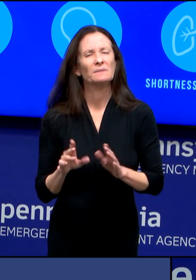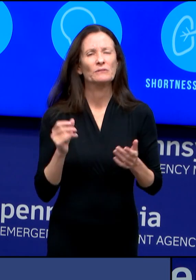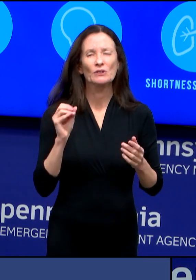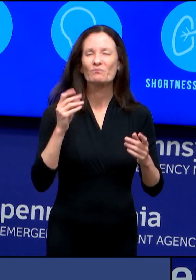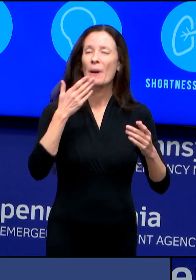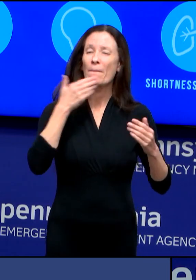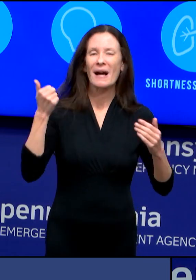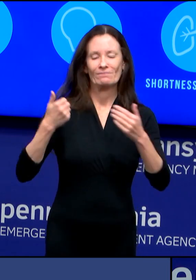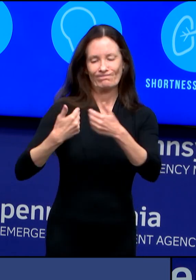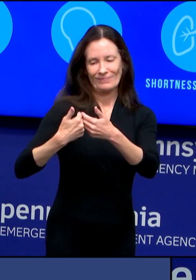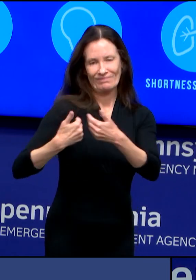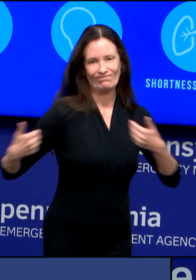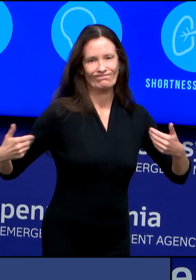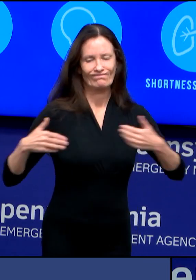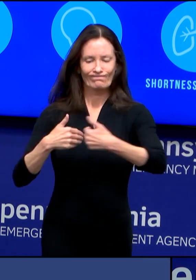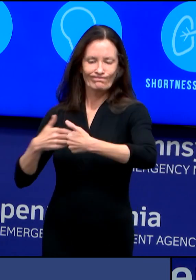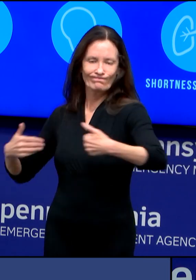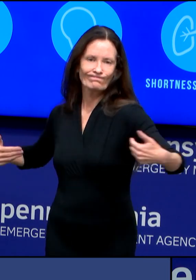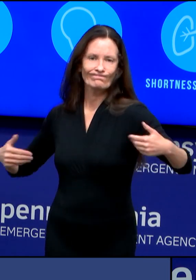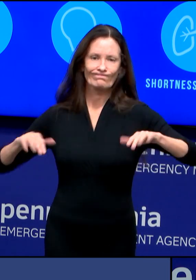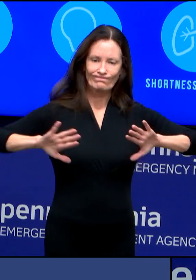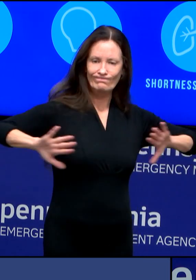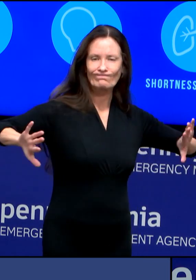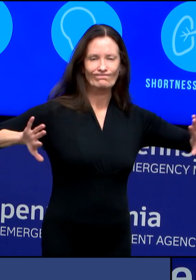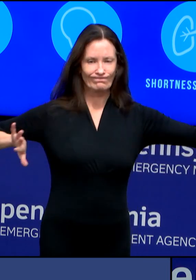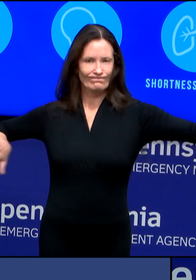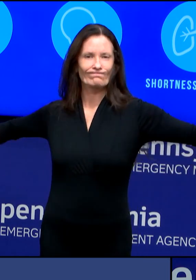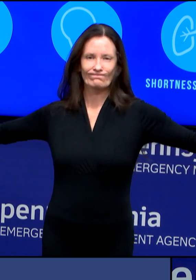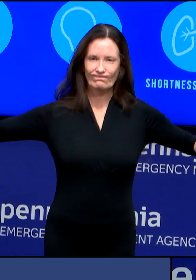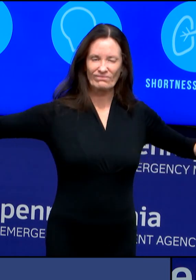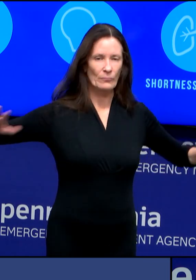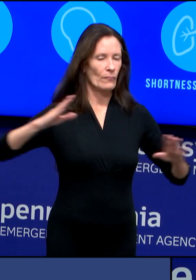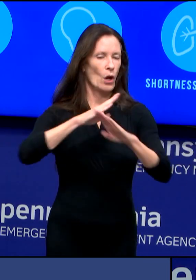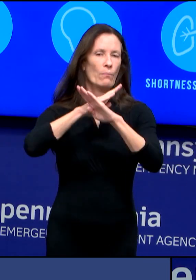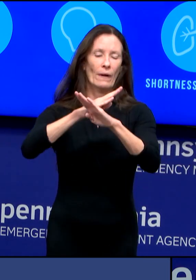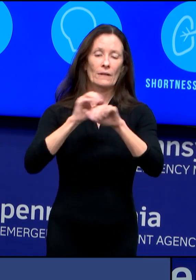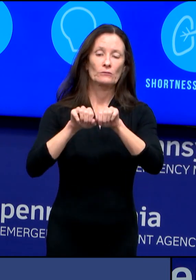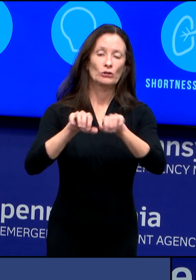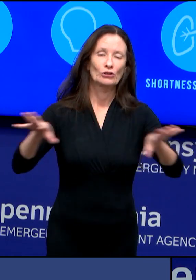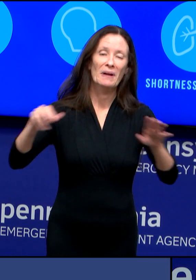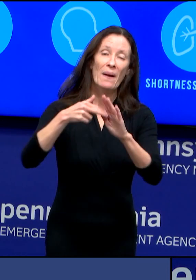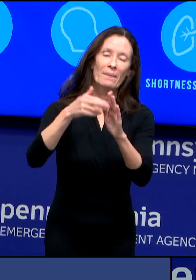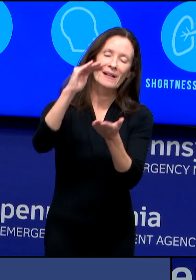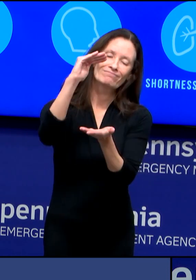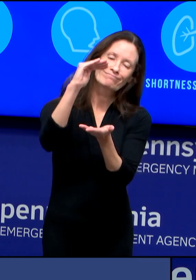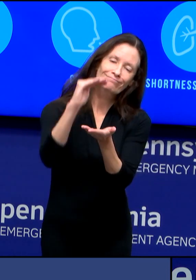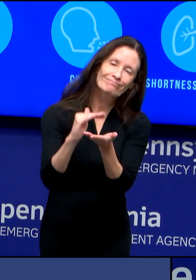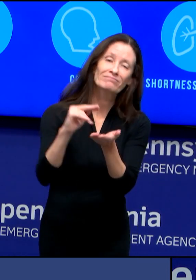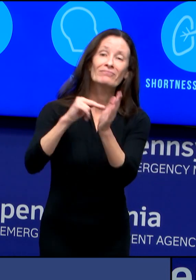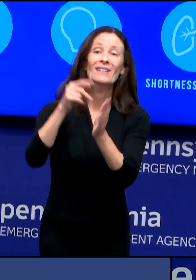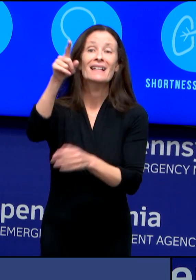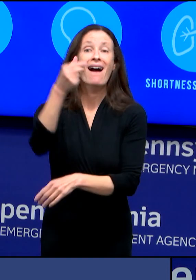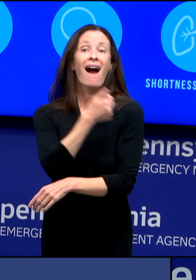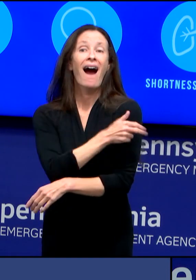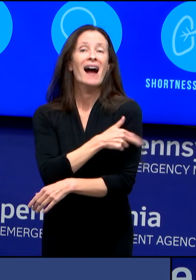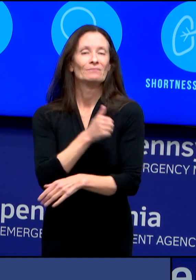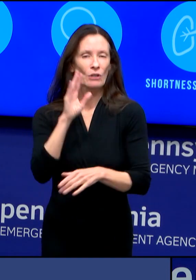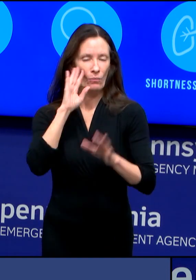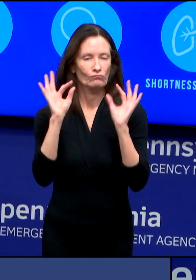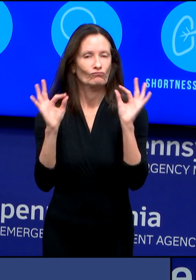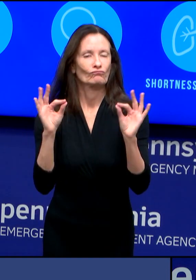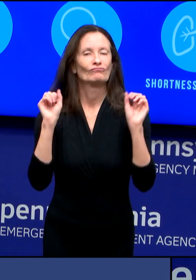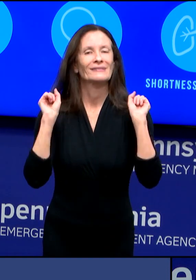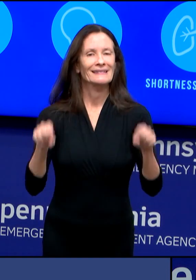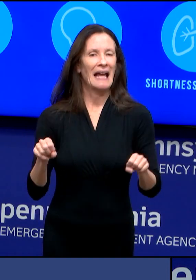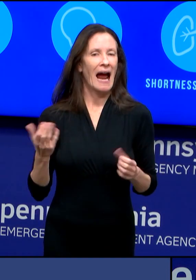COVID-19. Dr. Levine, this question is for you from Penn Live. For nearly a week, the daily increase in the Pennsylvania